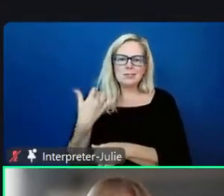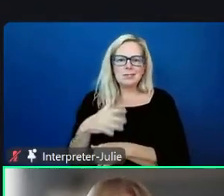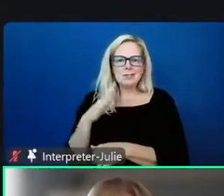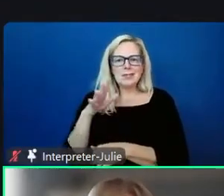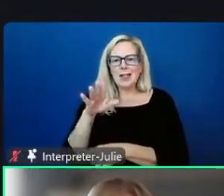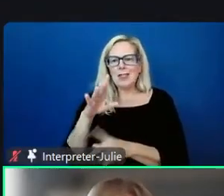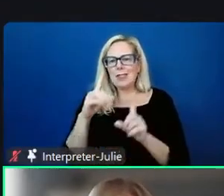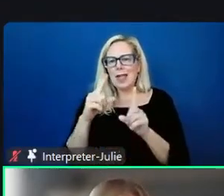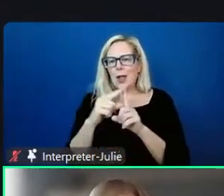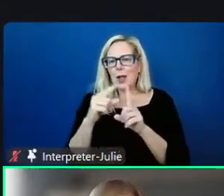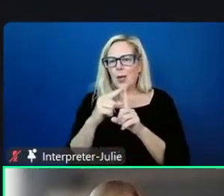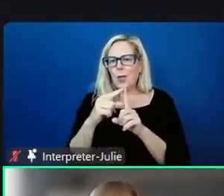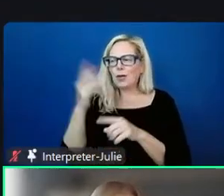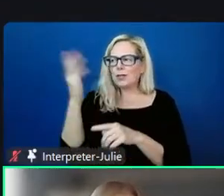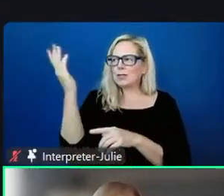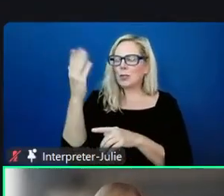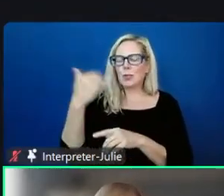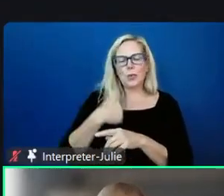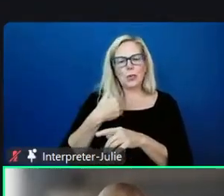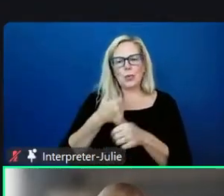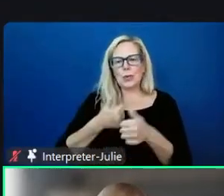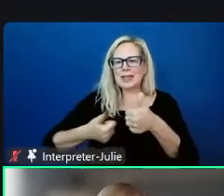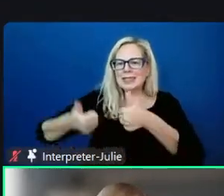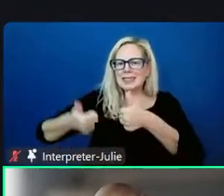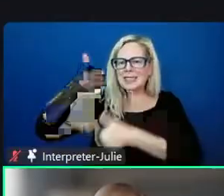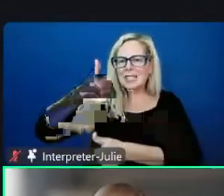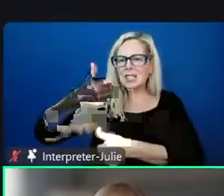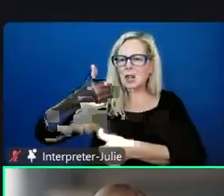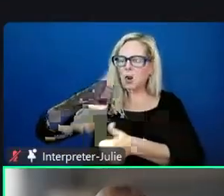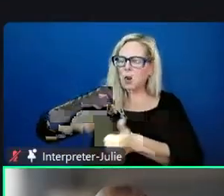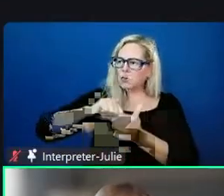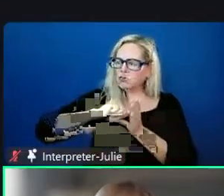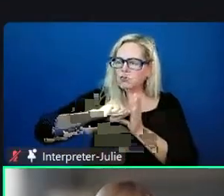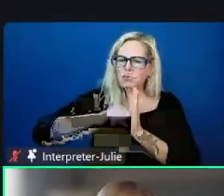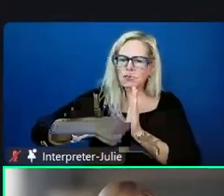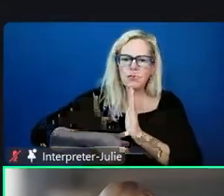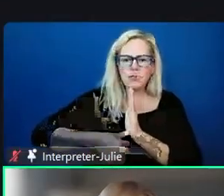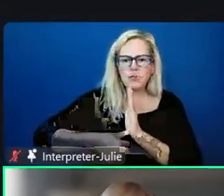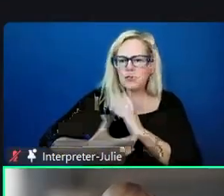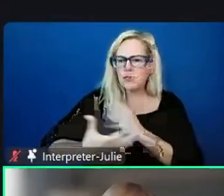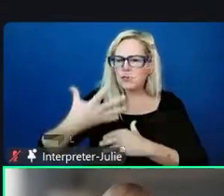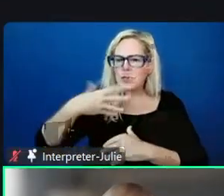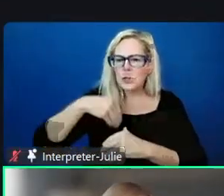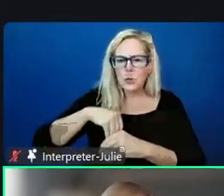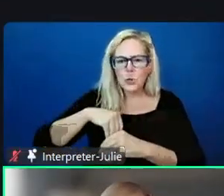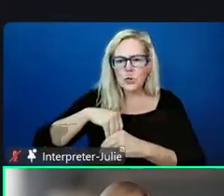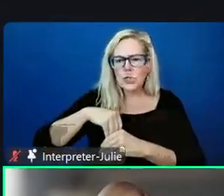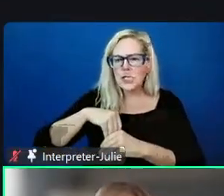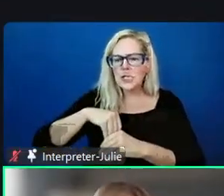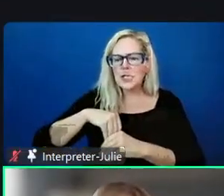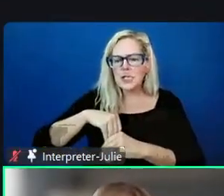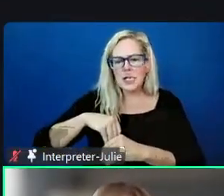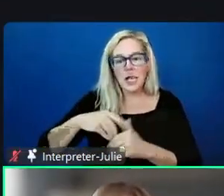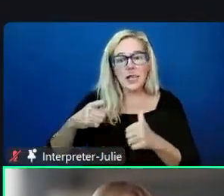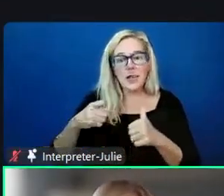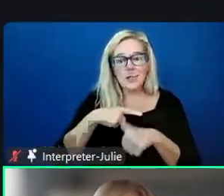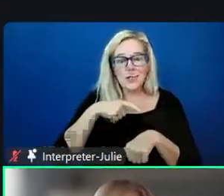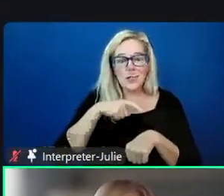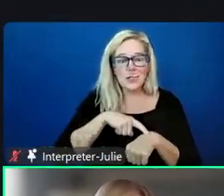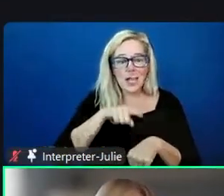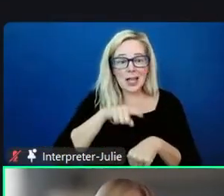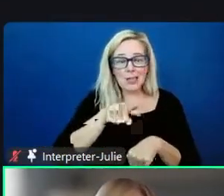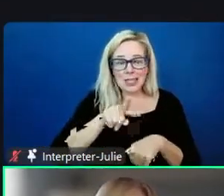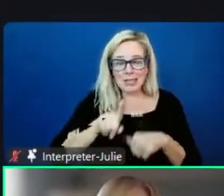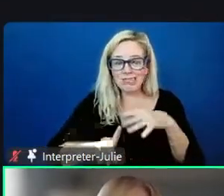top of the organization. Our CEO stressed the importance of inclusion, and it was the first time he attended